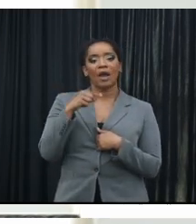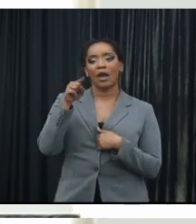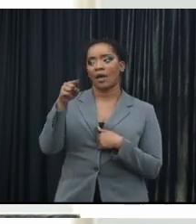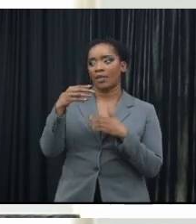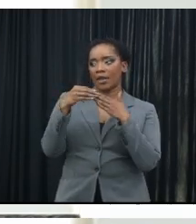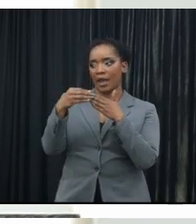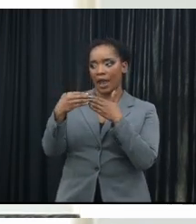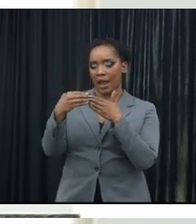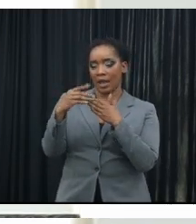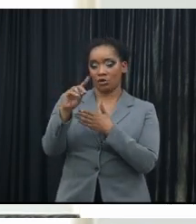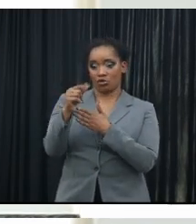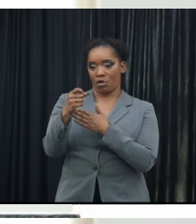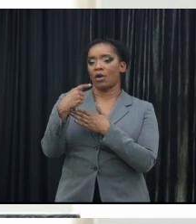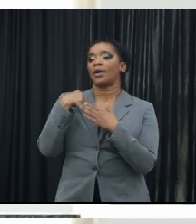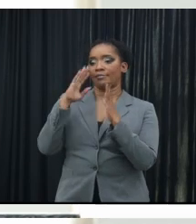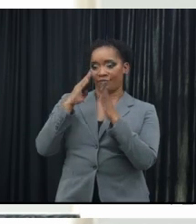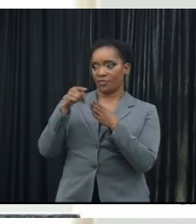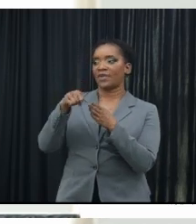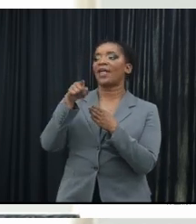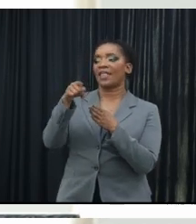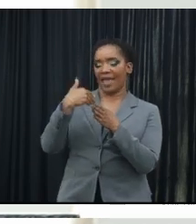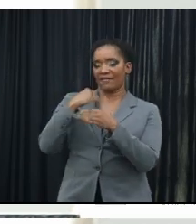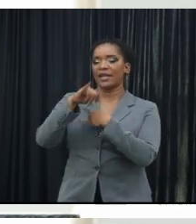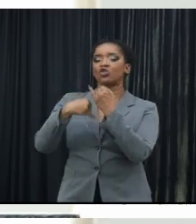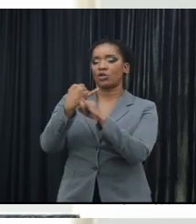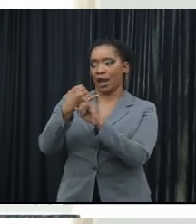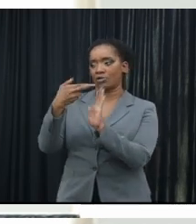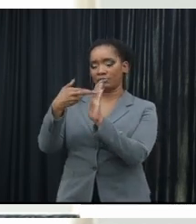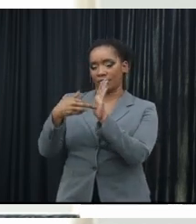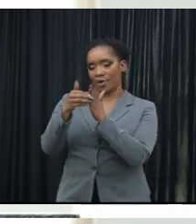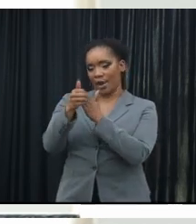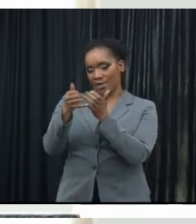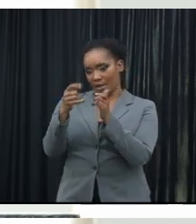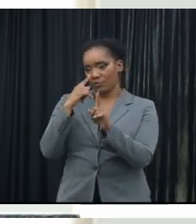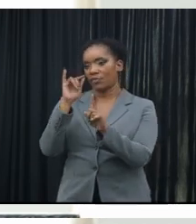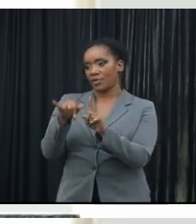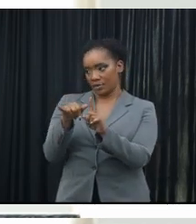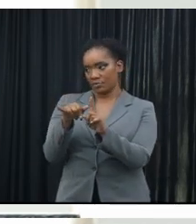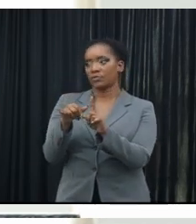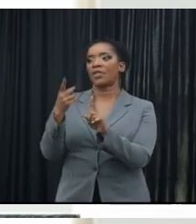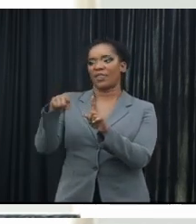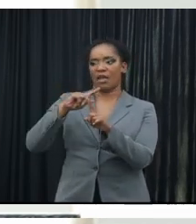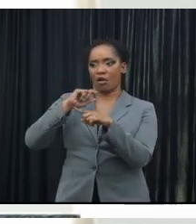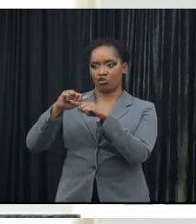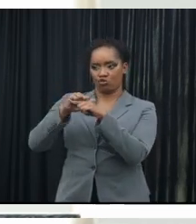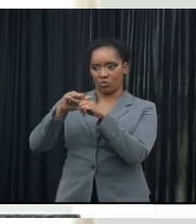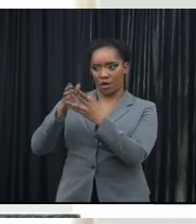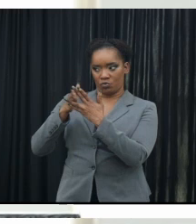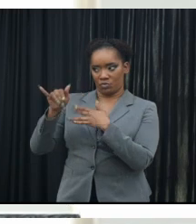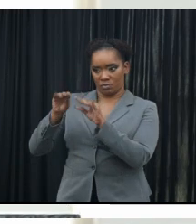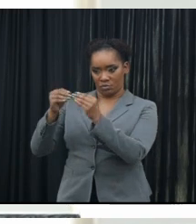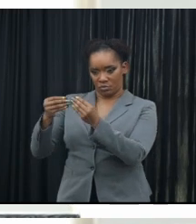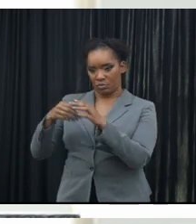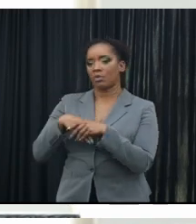an international guide dog federation. So they are trained at a guide dog school. But